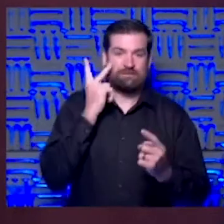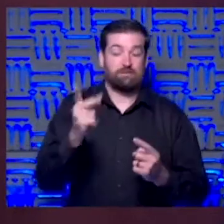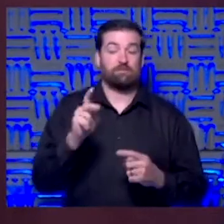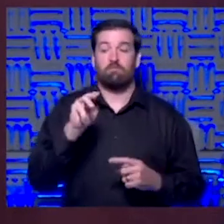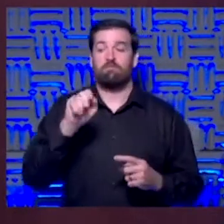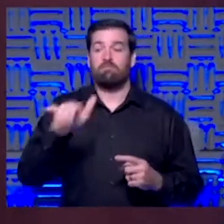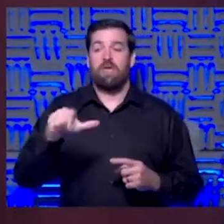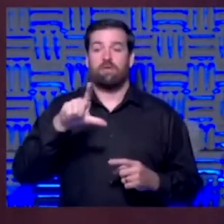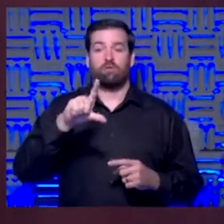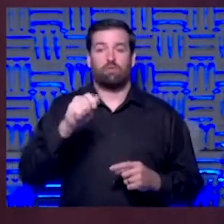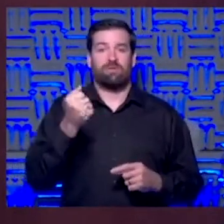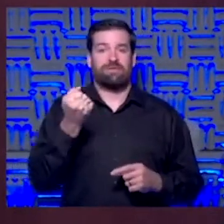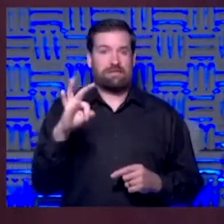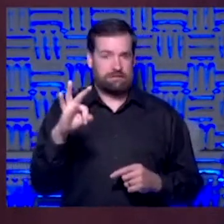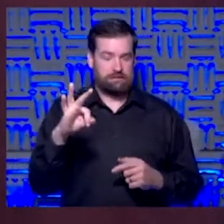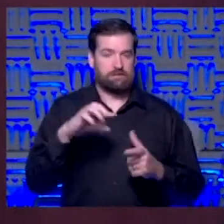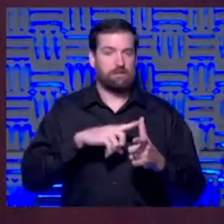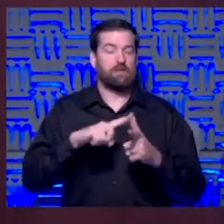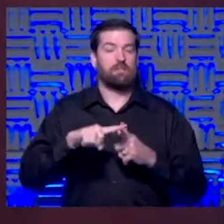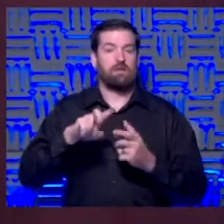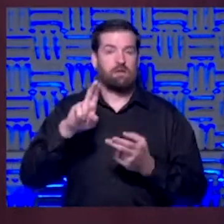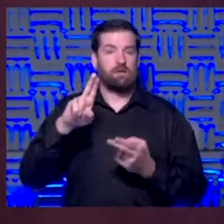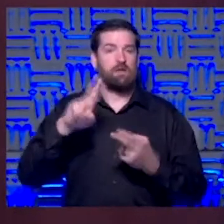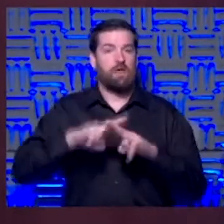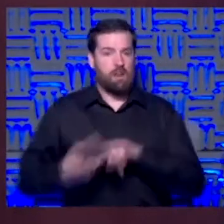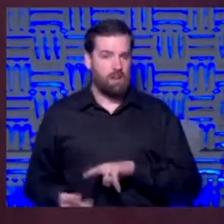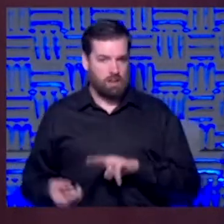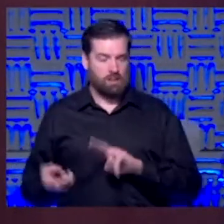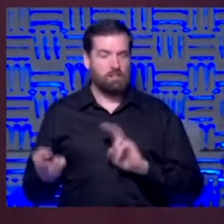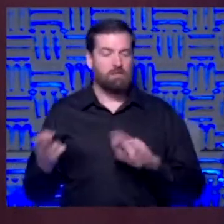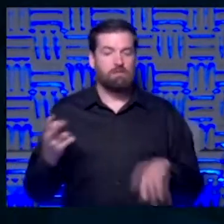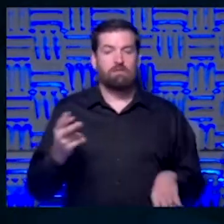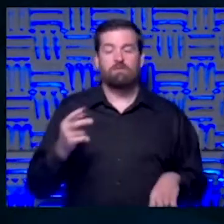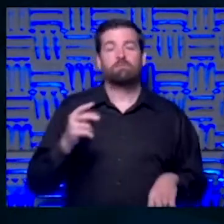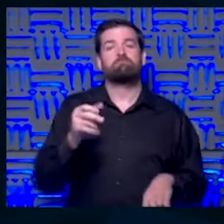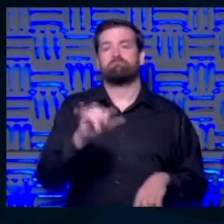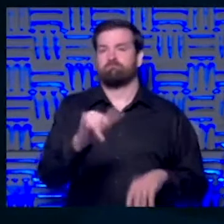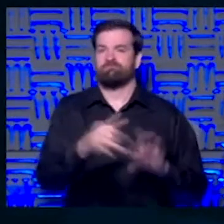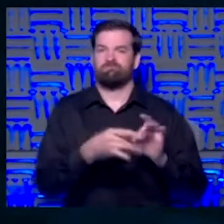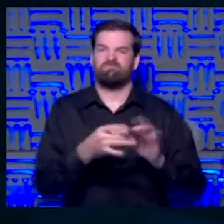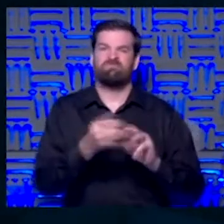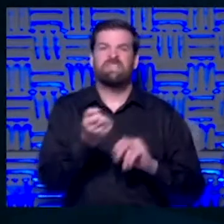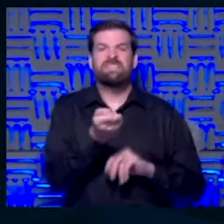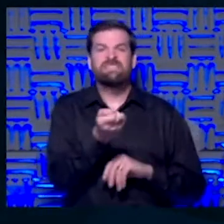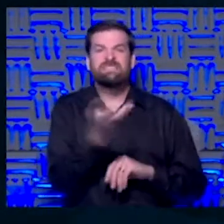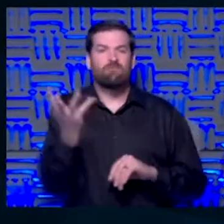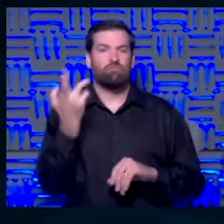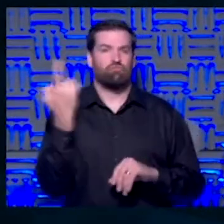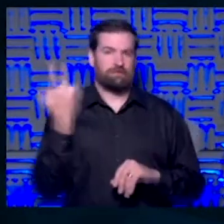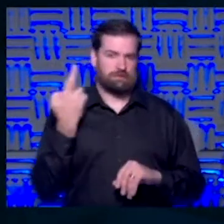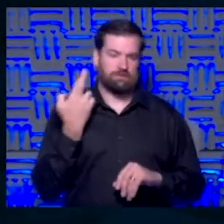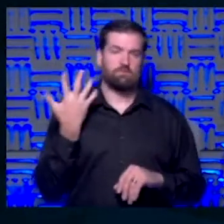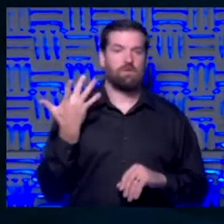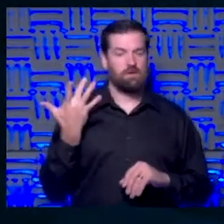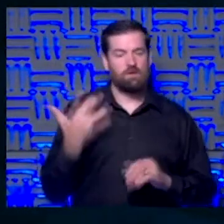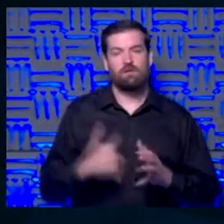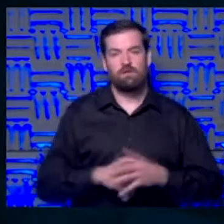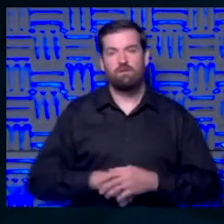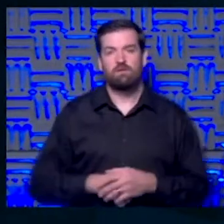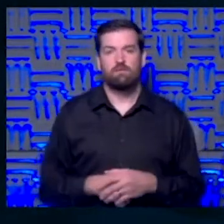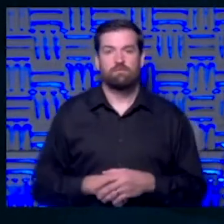in 2019, and then they tapered back down. I think that, like I said, they're multifactorial. I think